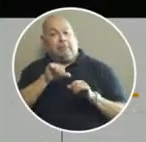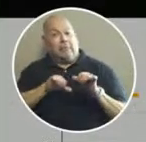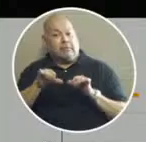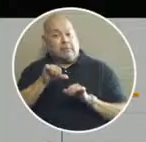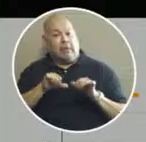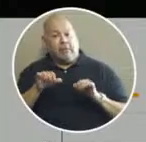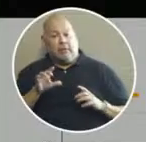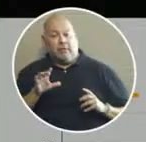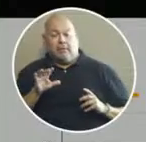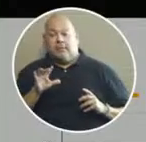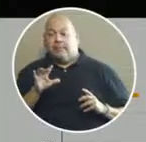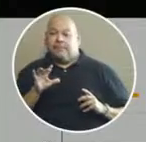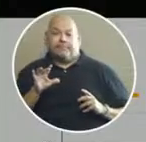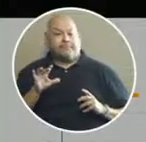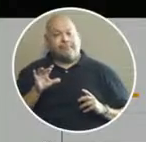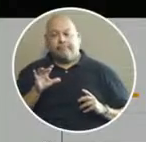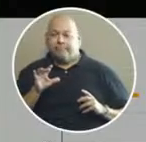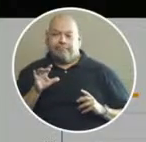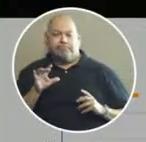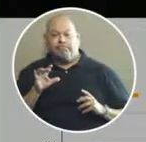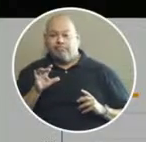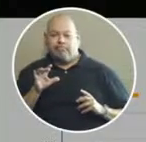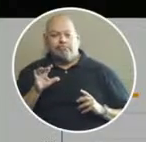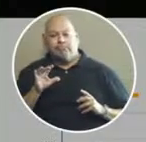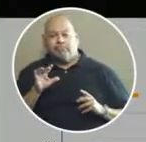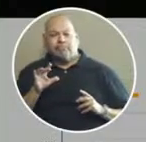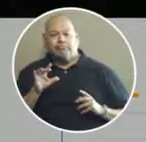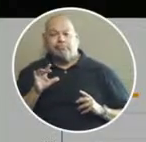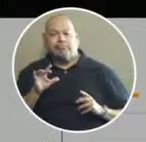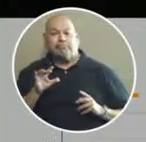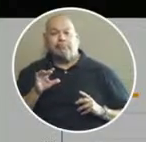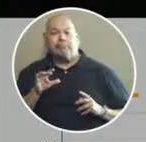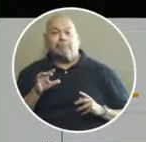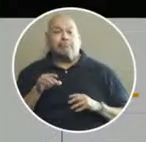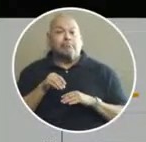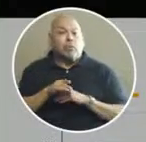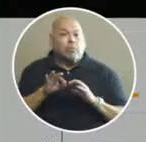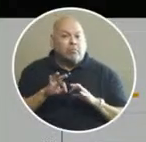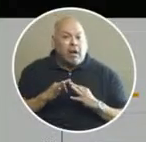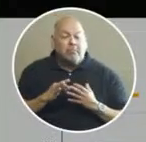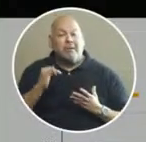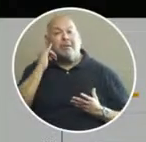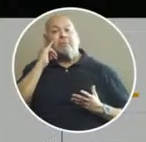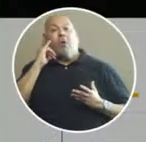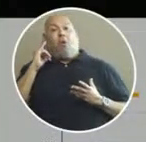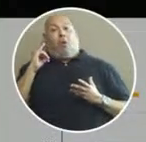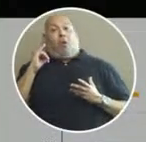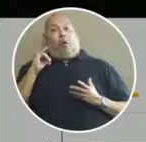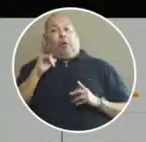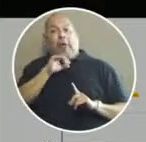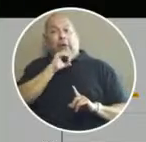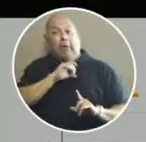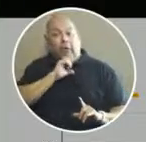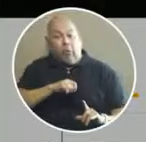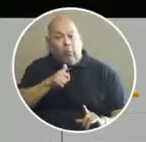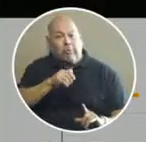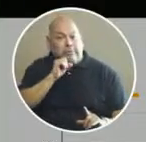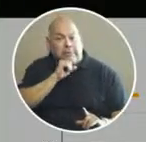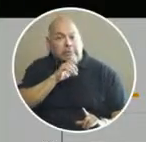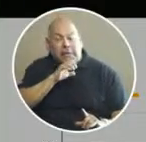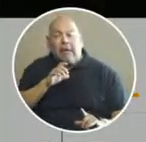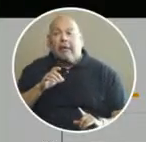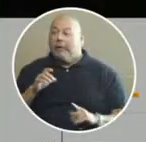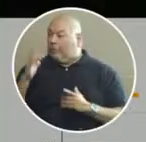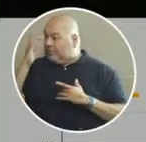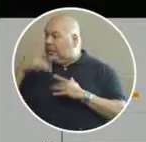other by not, again, exposing our loved ones, especially those that are 65 and older and that